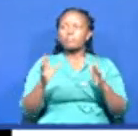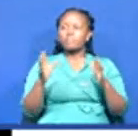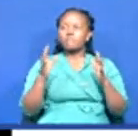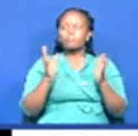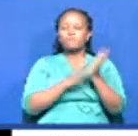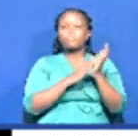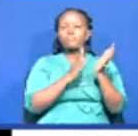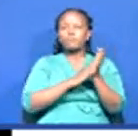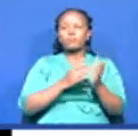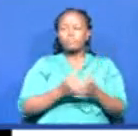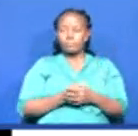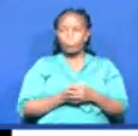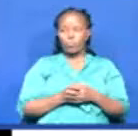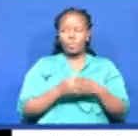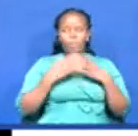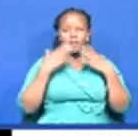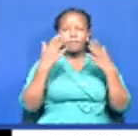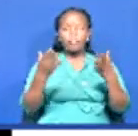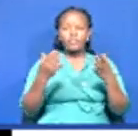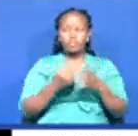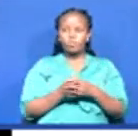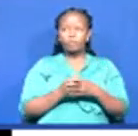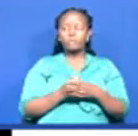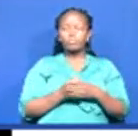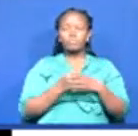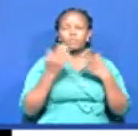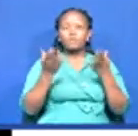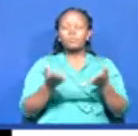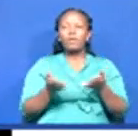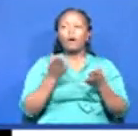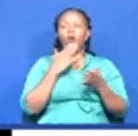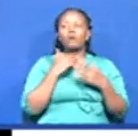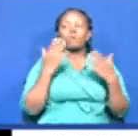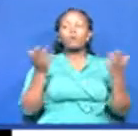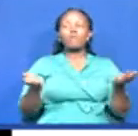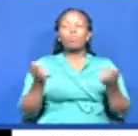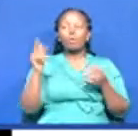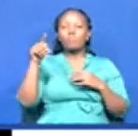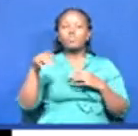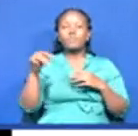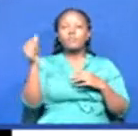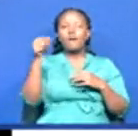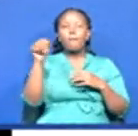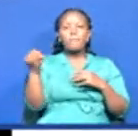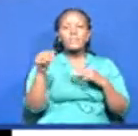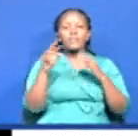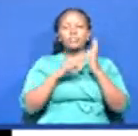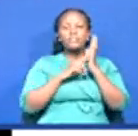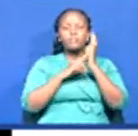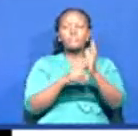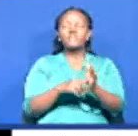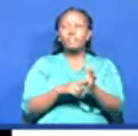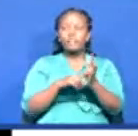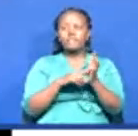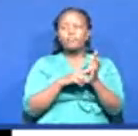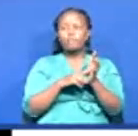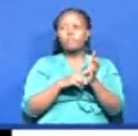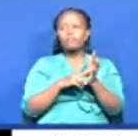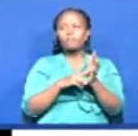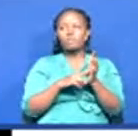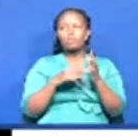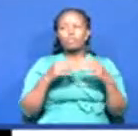Thank you. I would like our PS representative, Dr. Linyiro, to make